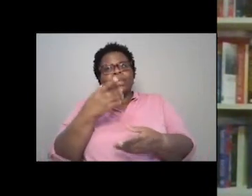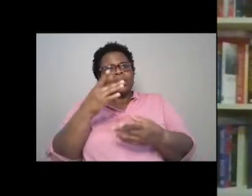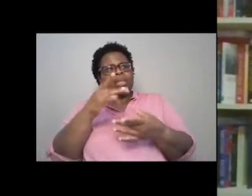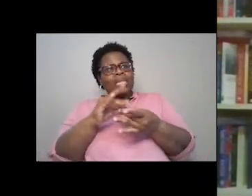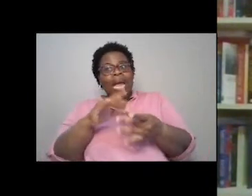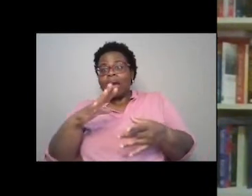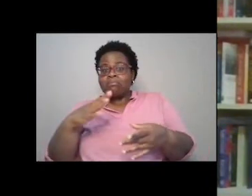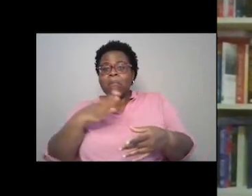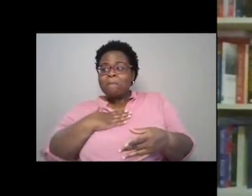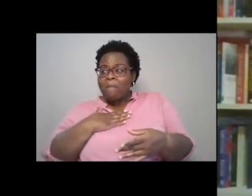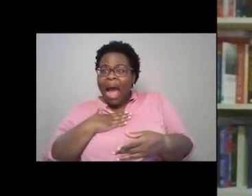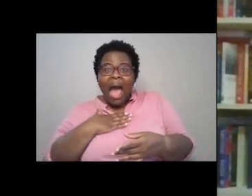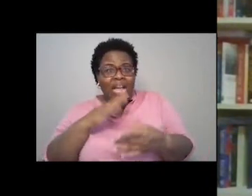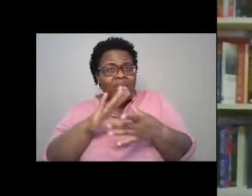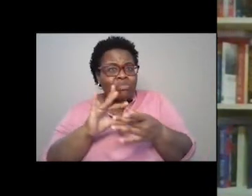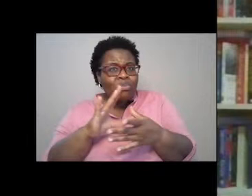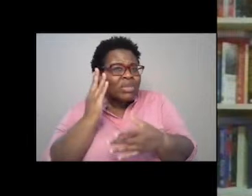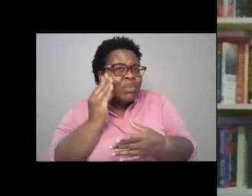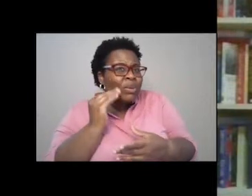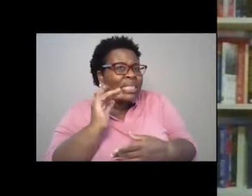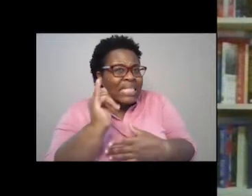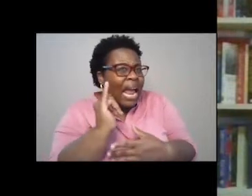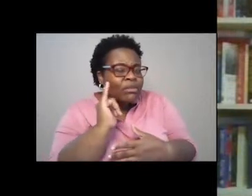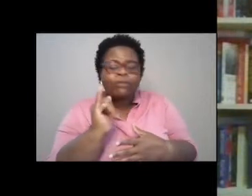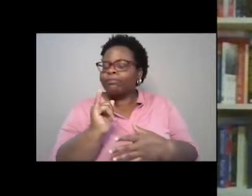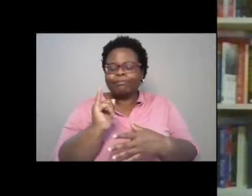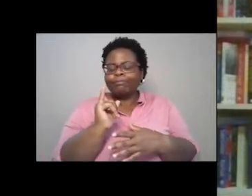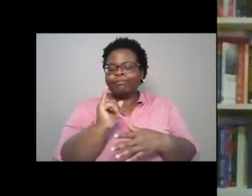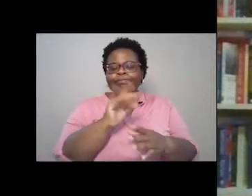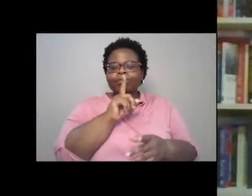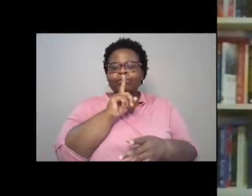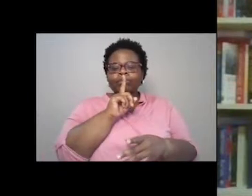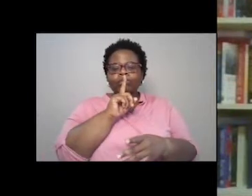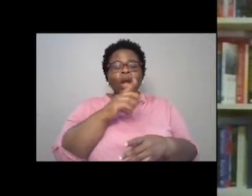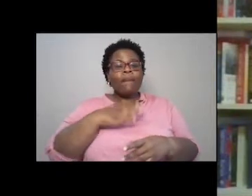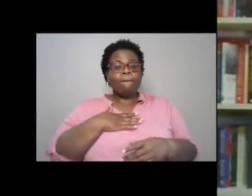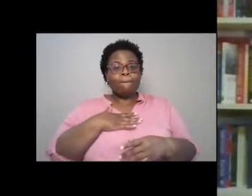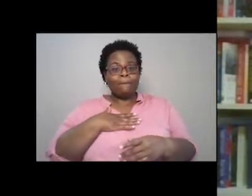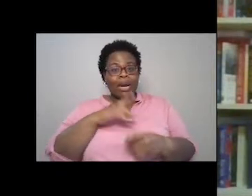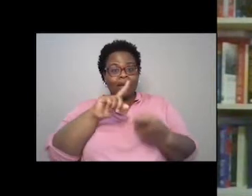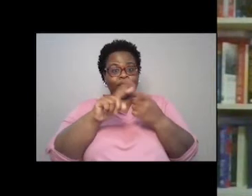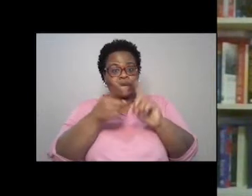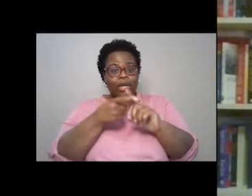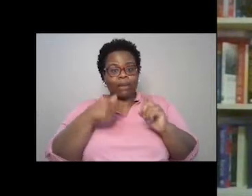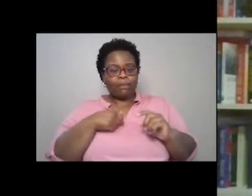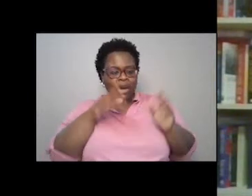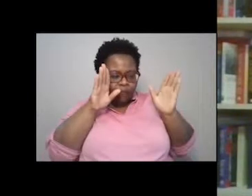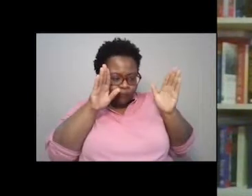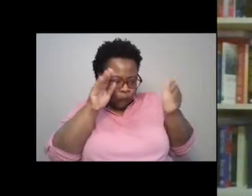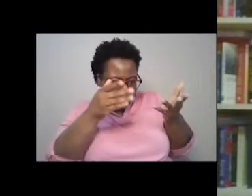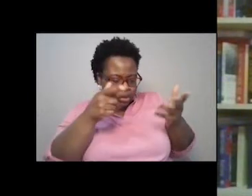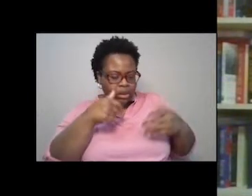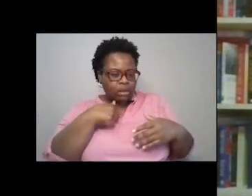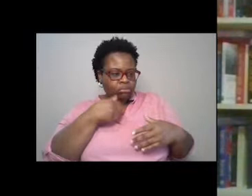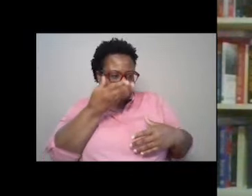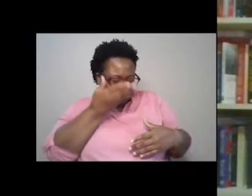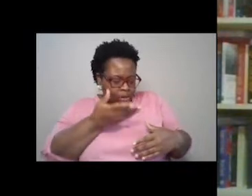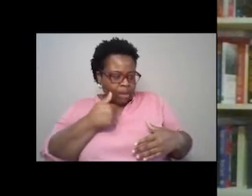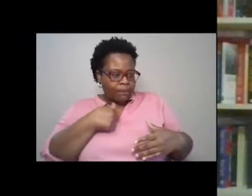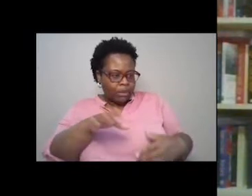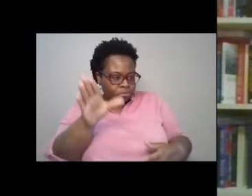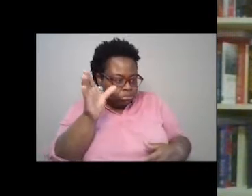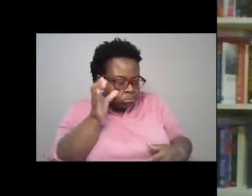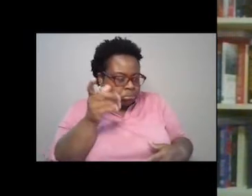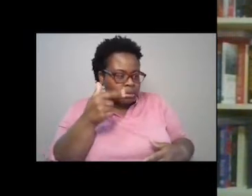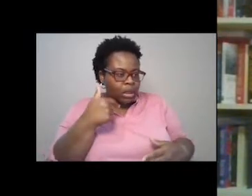that happen to me too. I focus on my friend and I listen and I show up for them in the